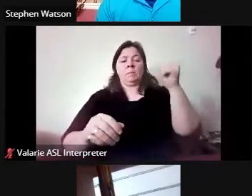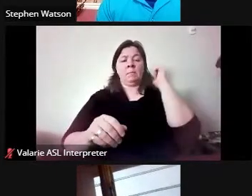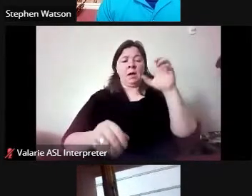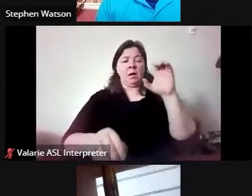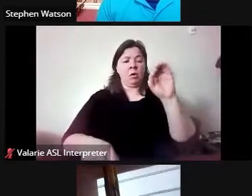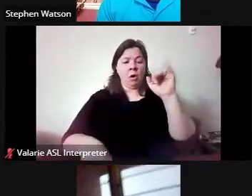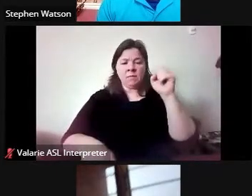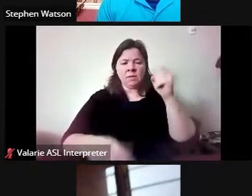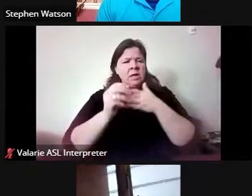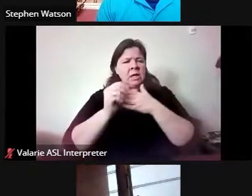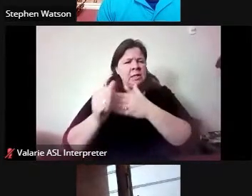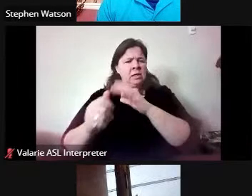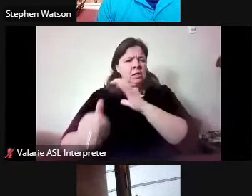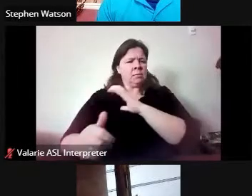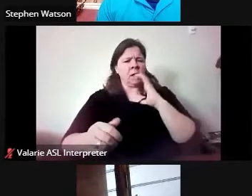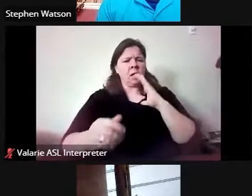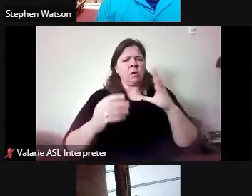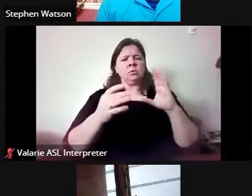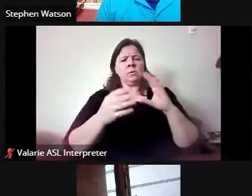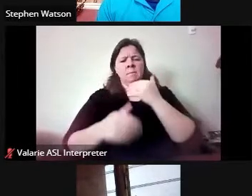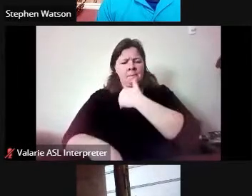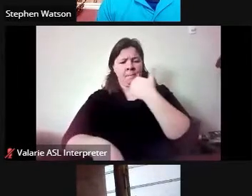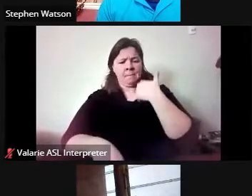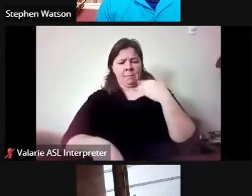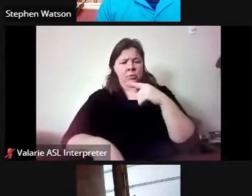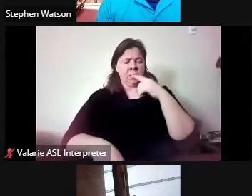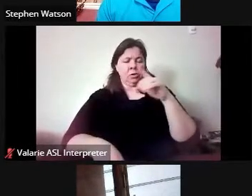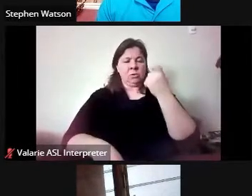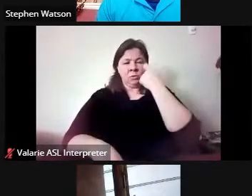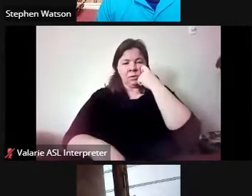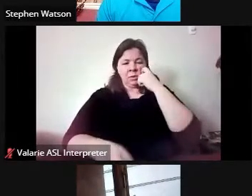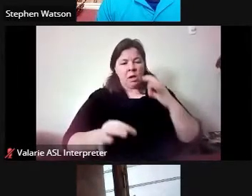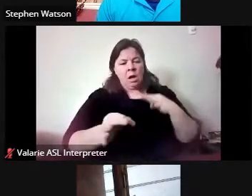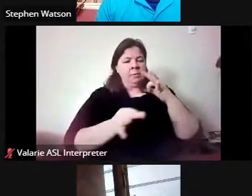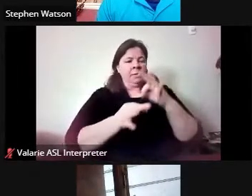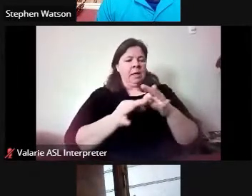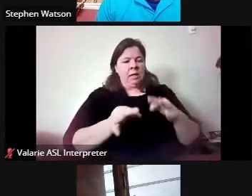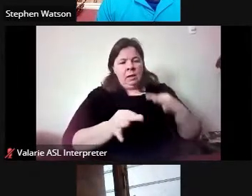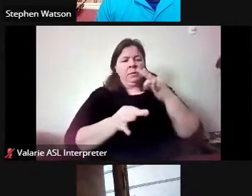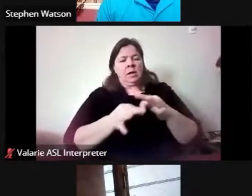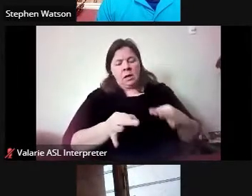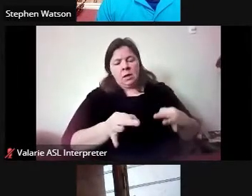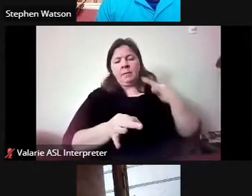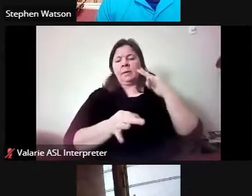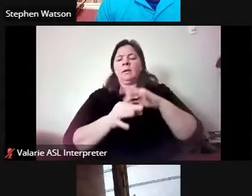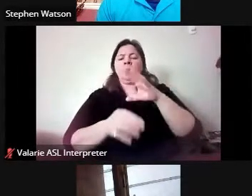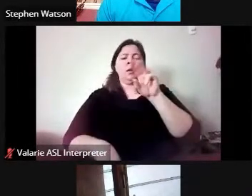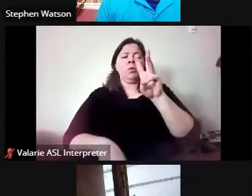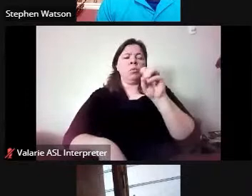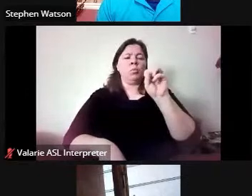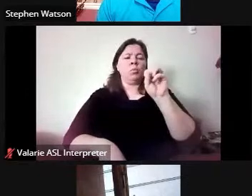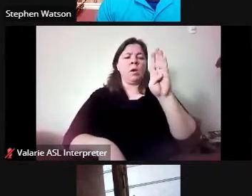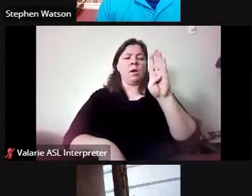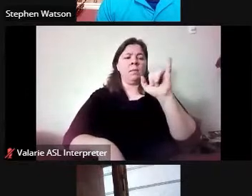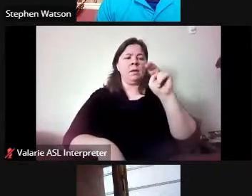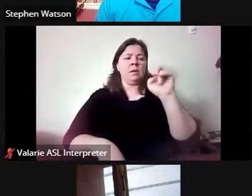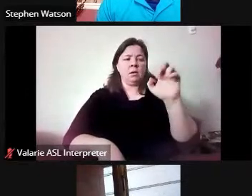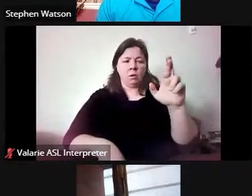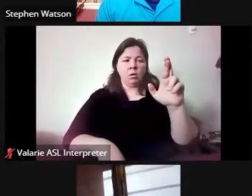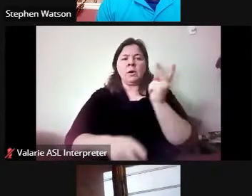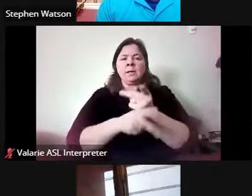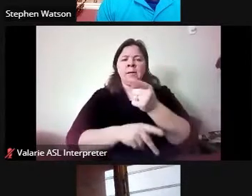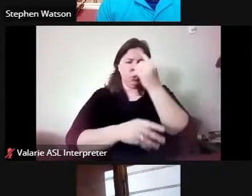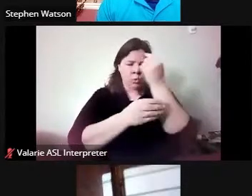the Leadership Council members say, because those are your latest updates, the latest webinars that are happening, and to keep you in the